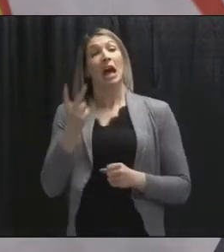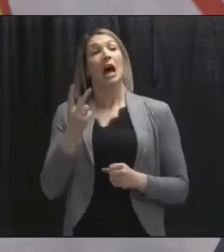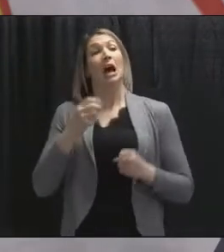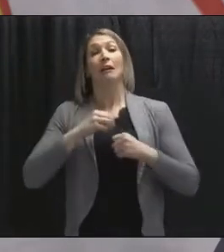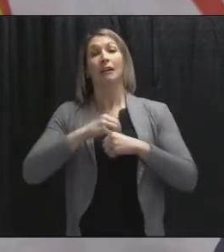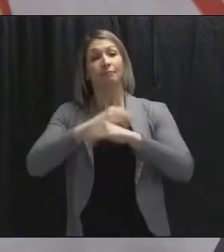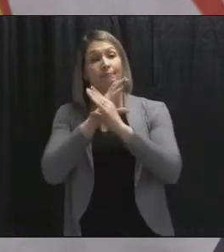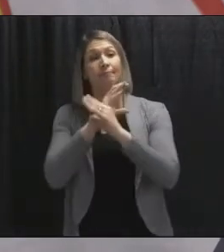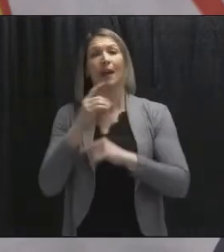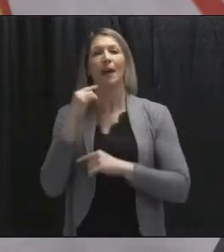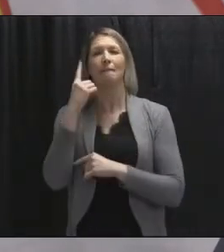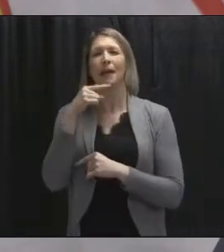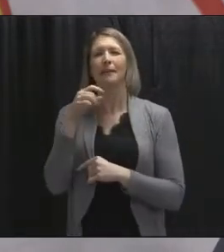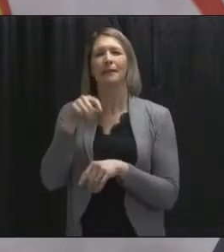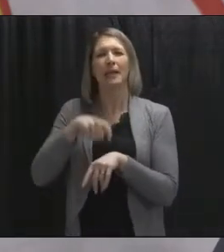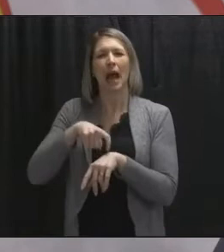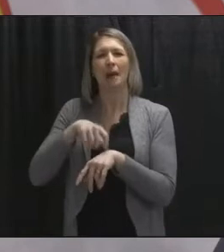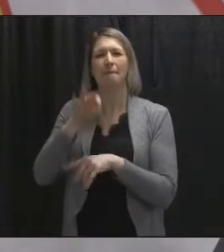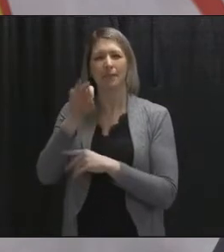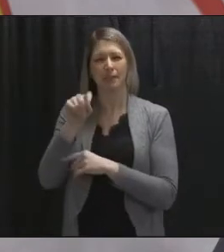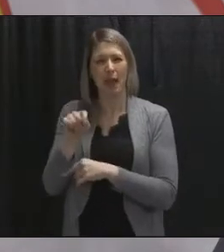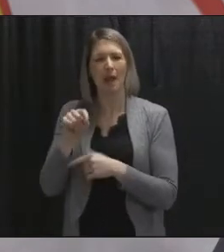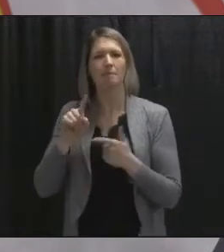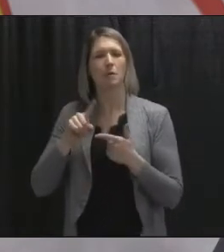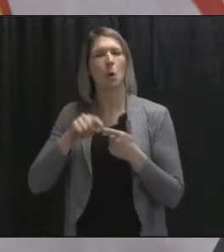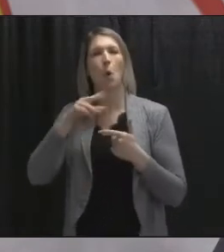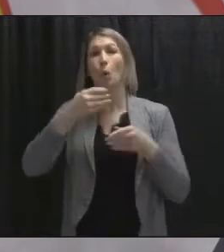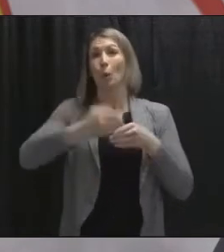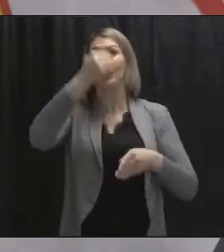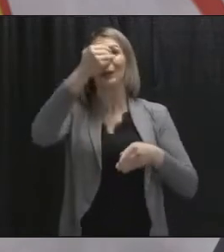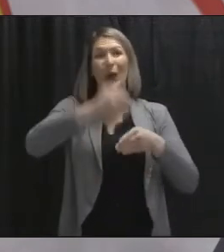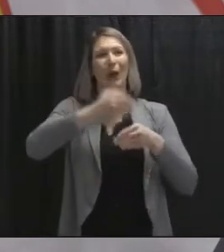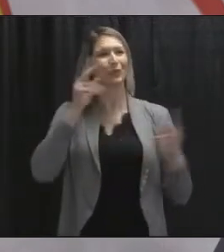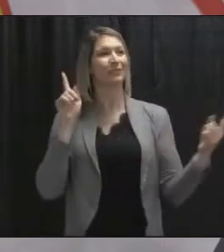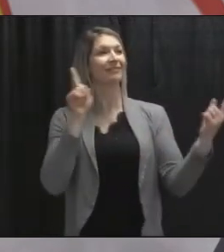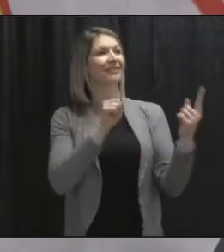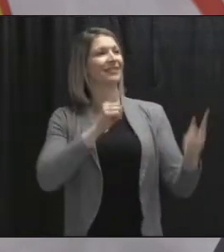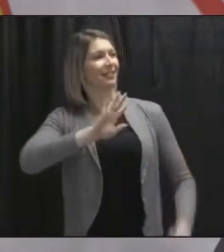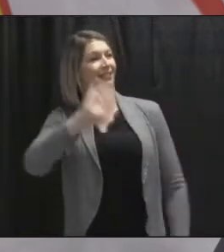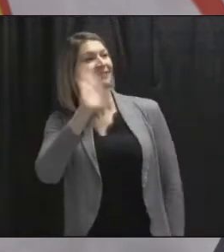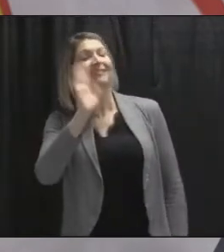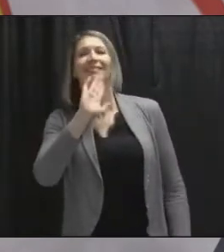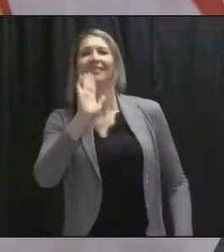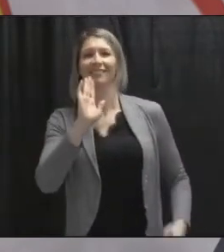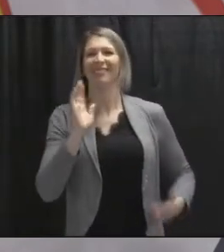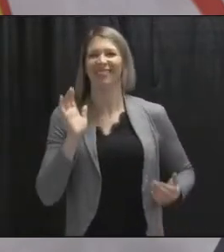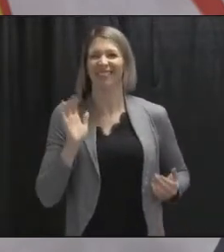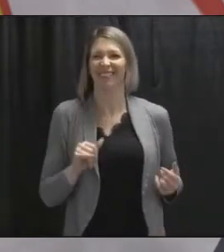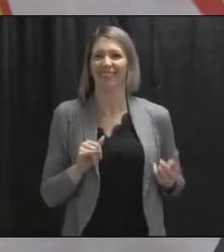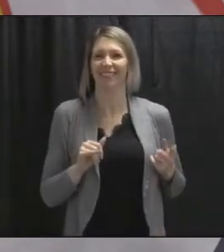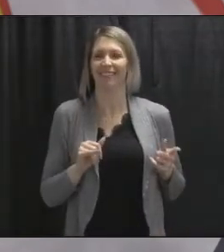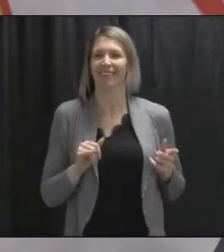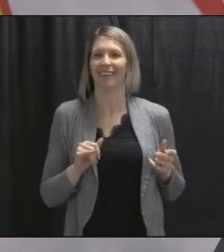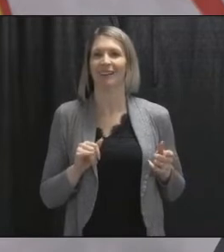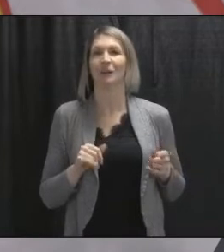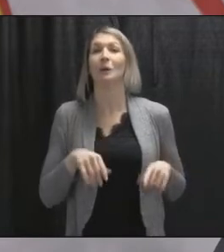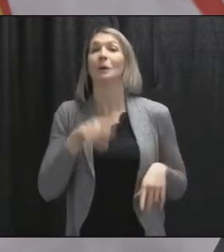windows. The only people in those homes right now on a regular basis should be the